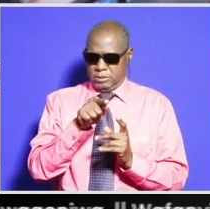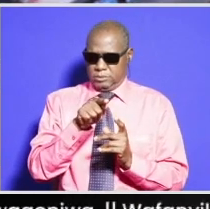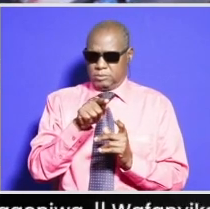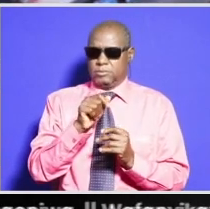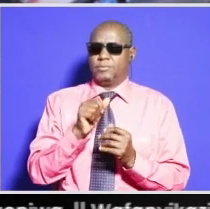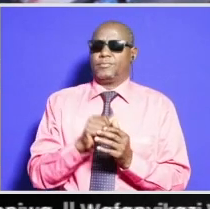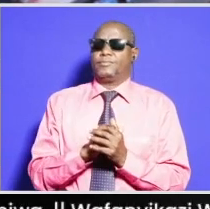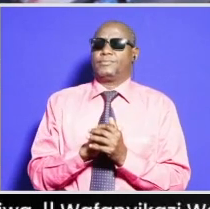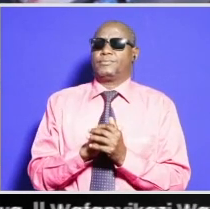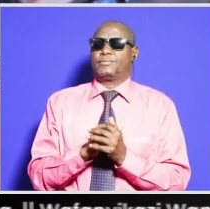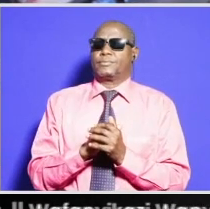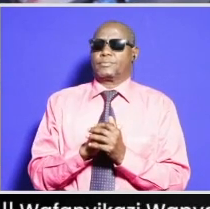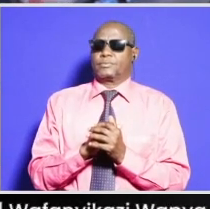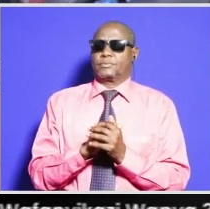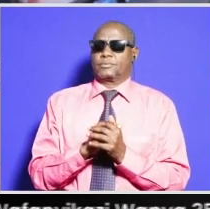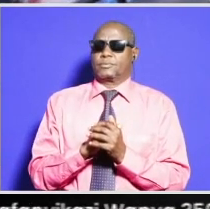that was captured,